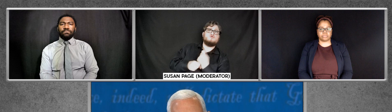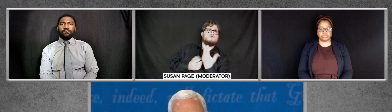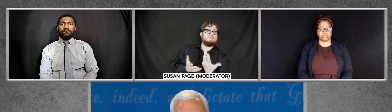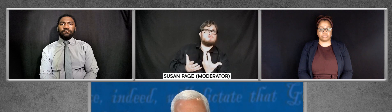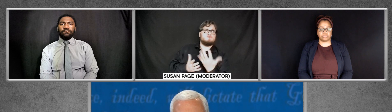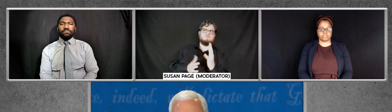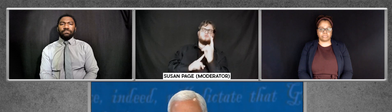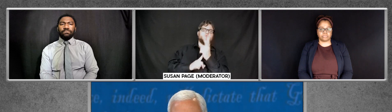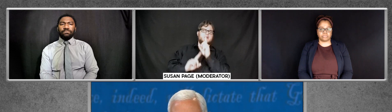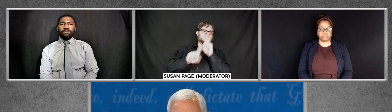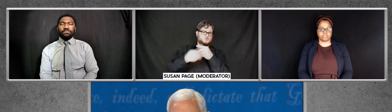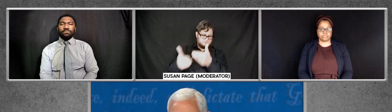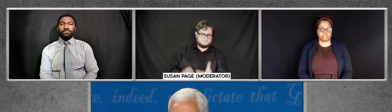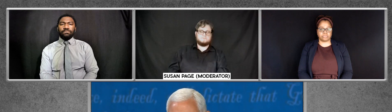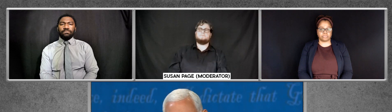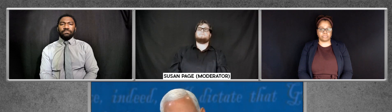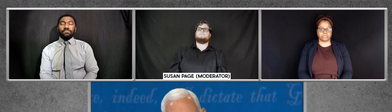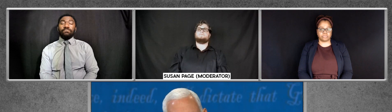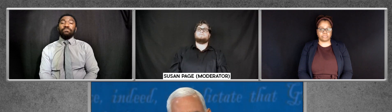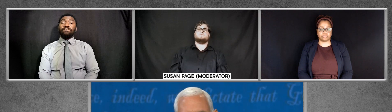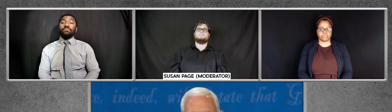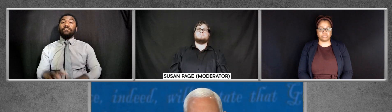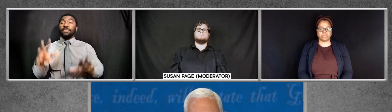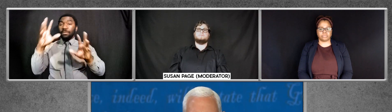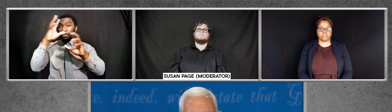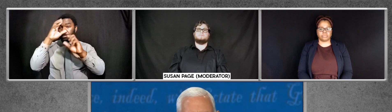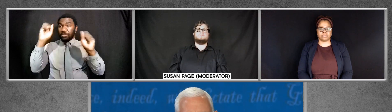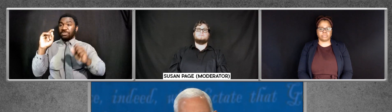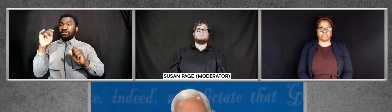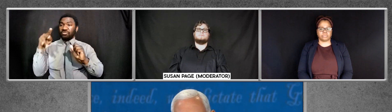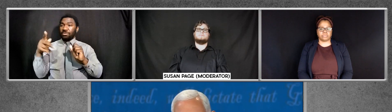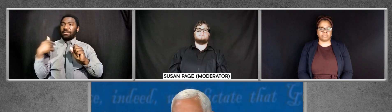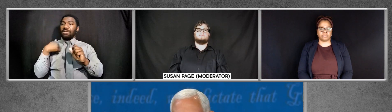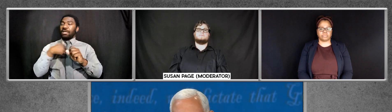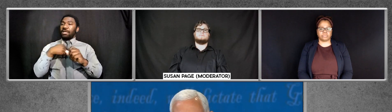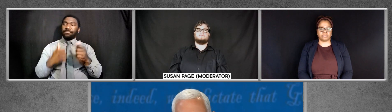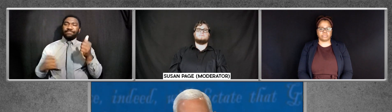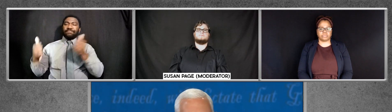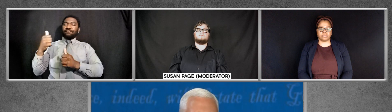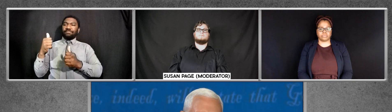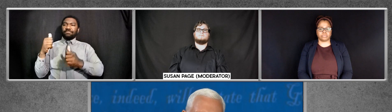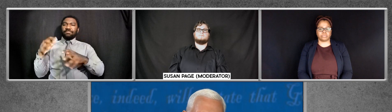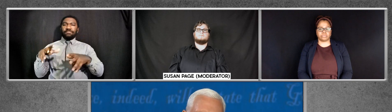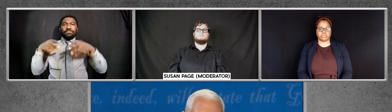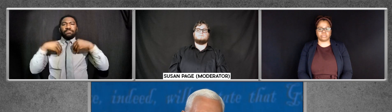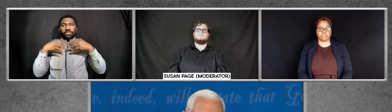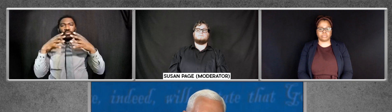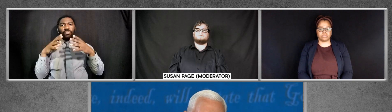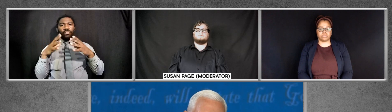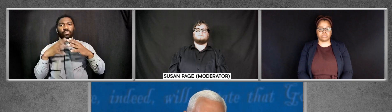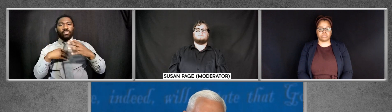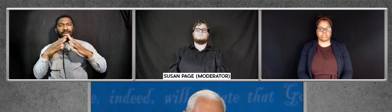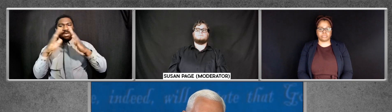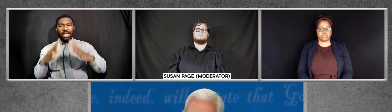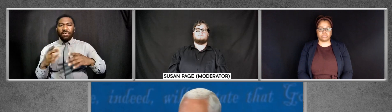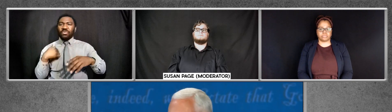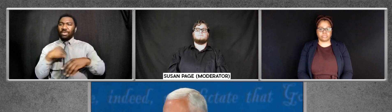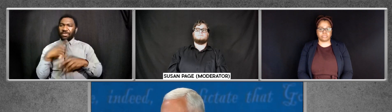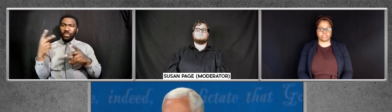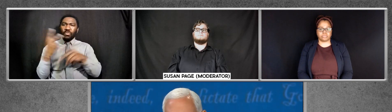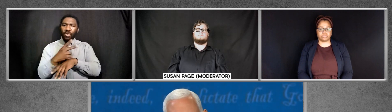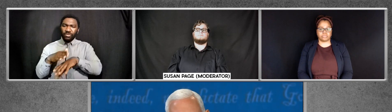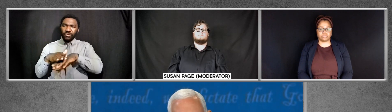uninterrupted. When President Trump and I took office, America had gone through the slowest economic recovery since the Great Depression. Because when Joe